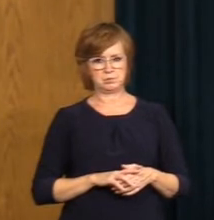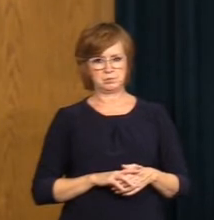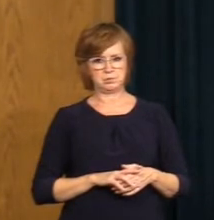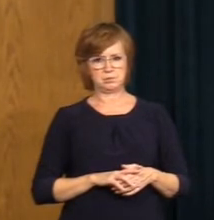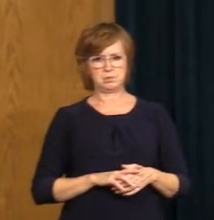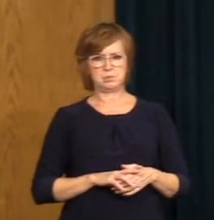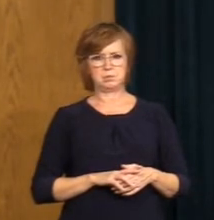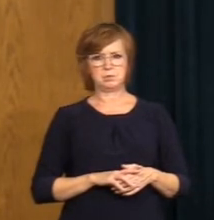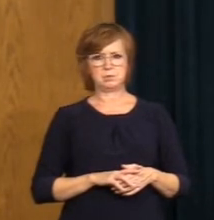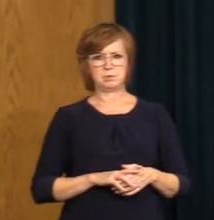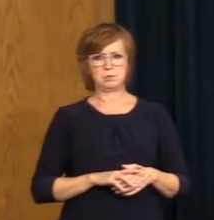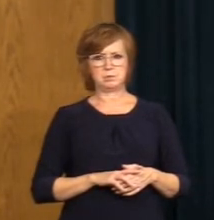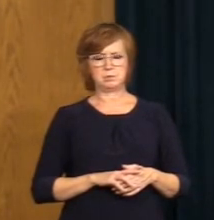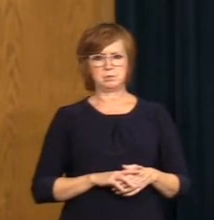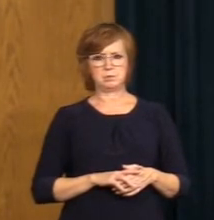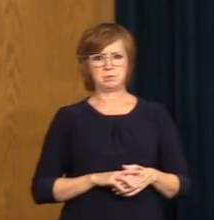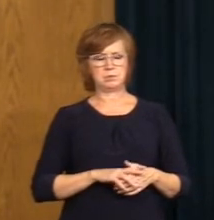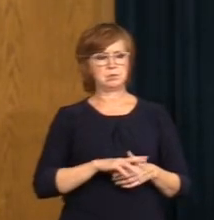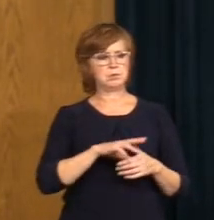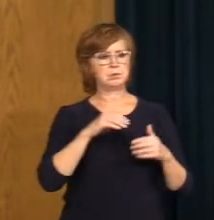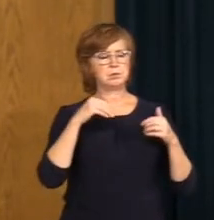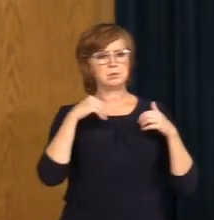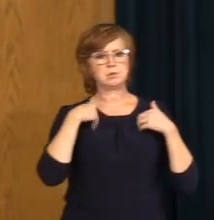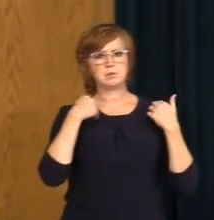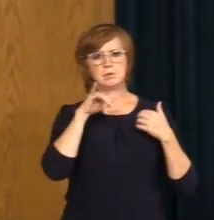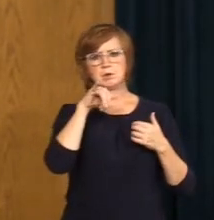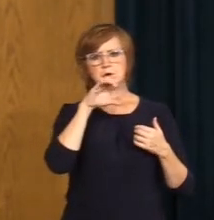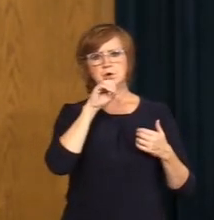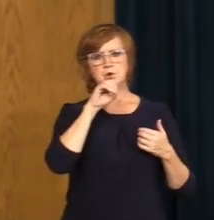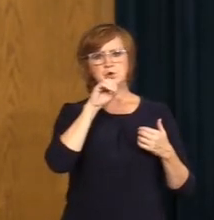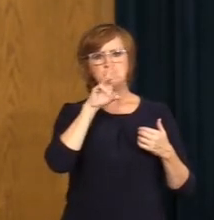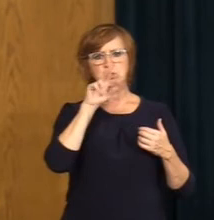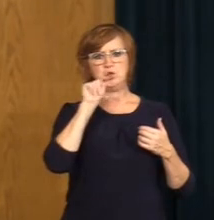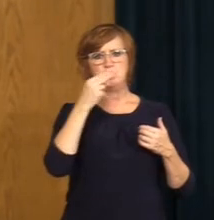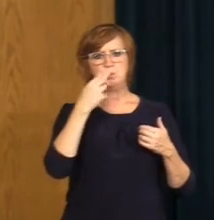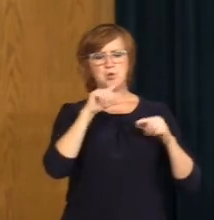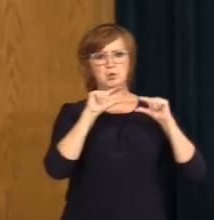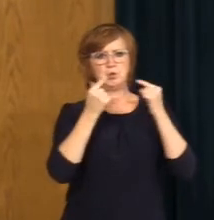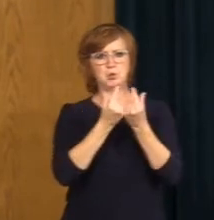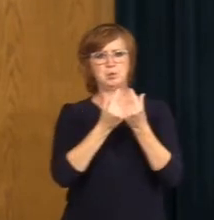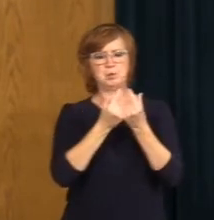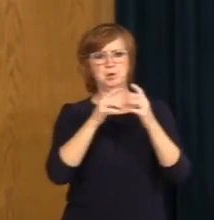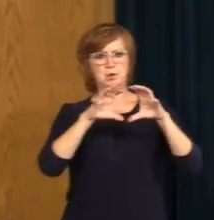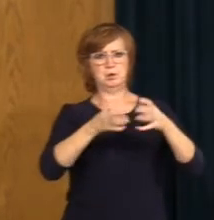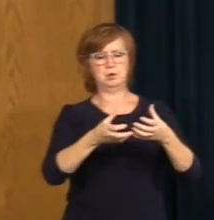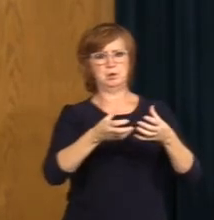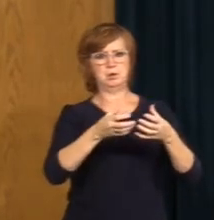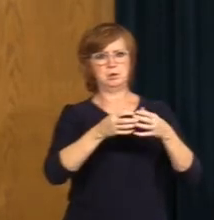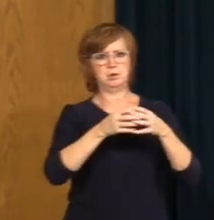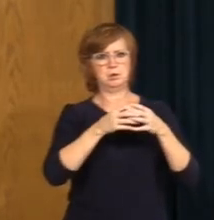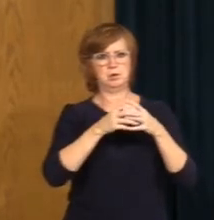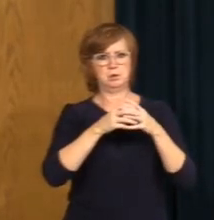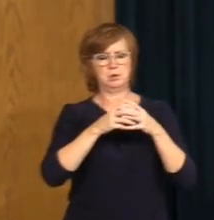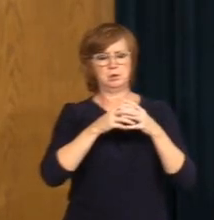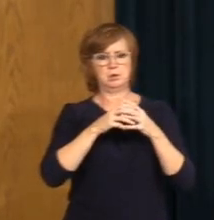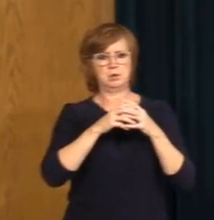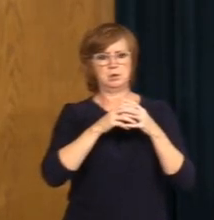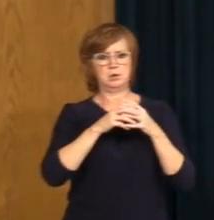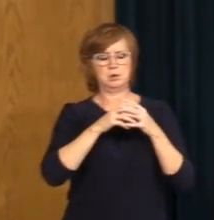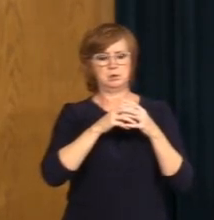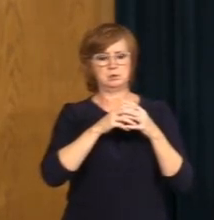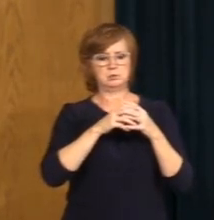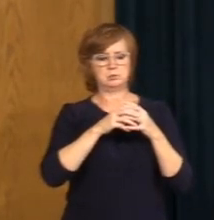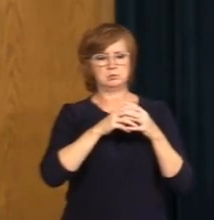regards to youth infections. I'm just wondering if we can get a more up-to-date rundown or breakdown of cases detected